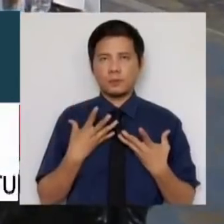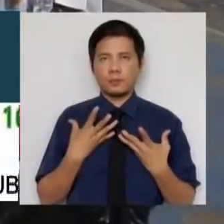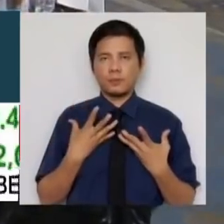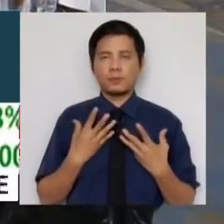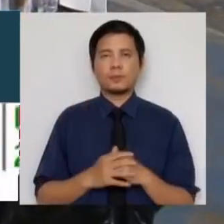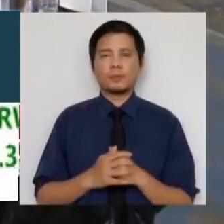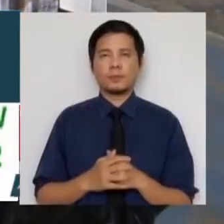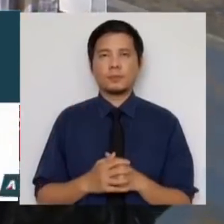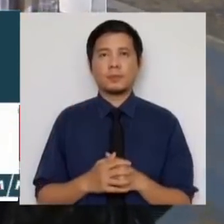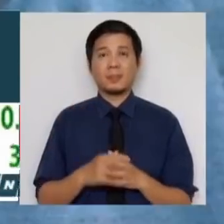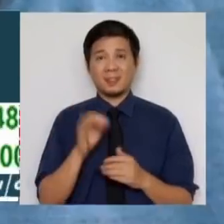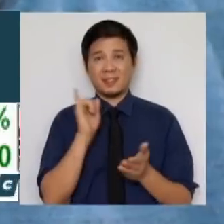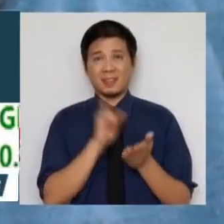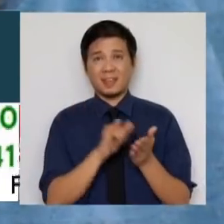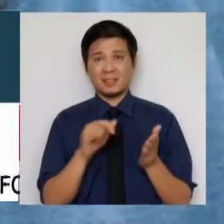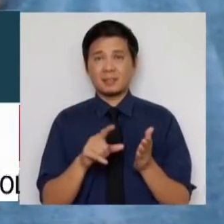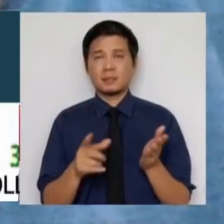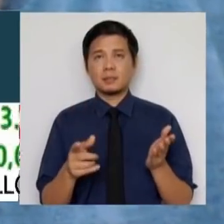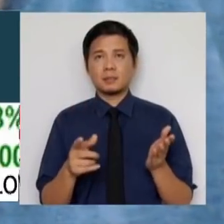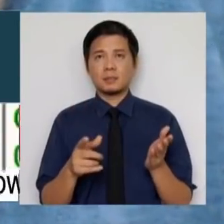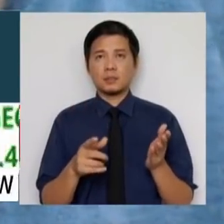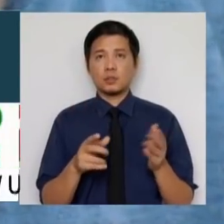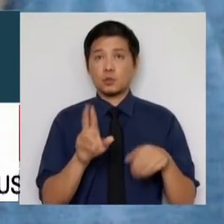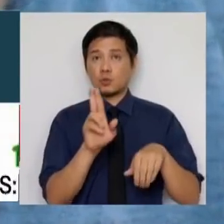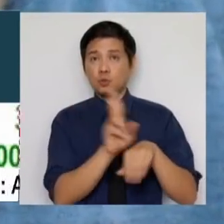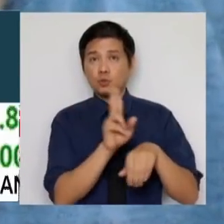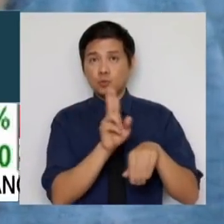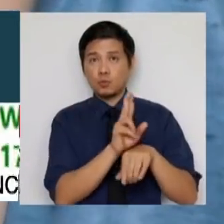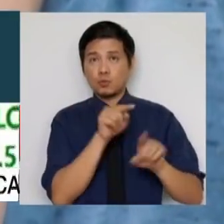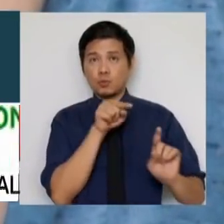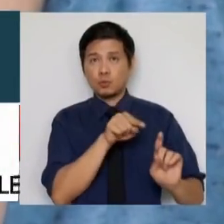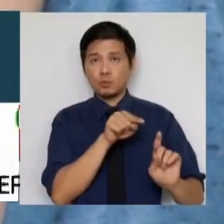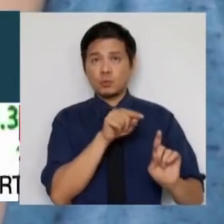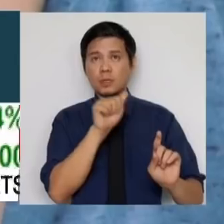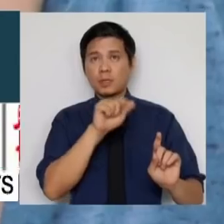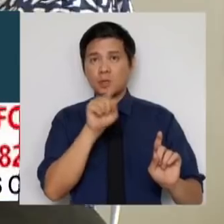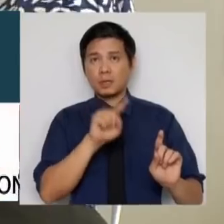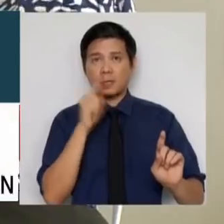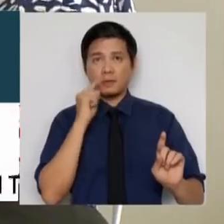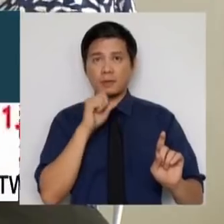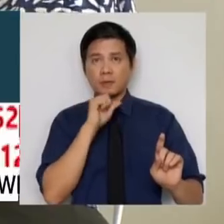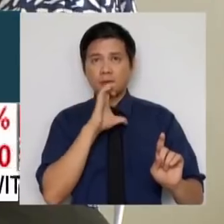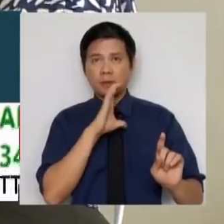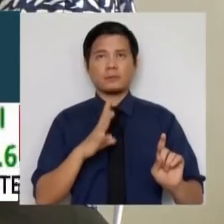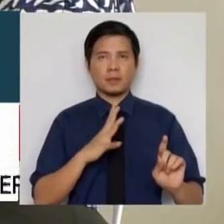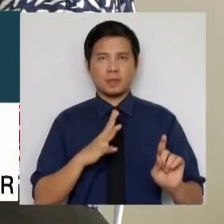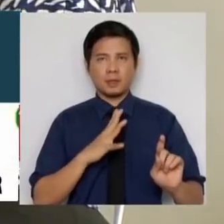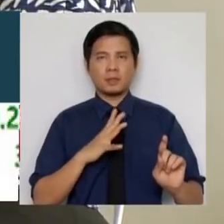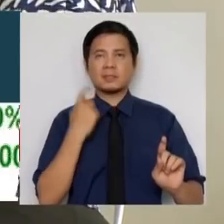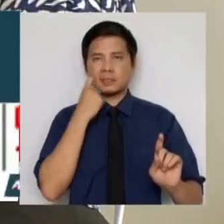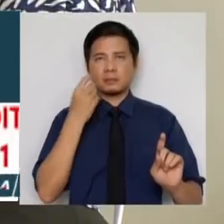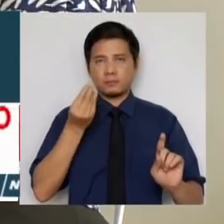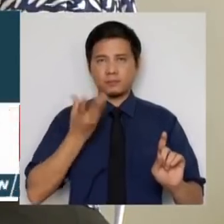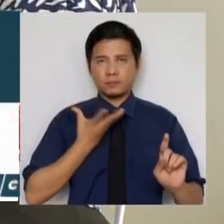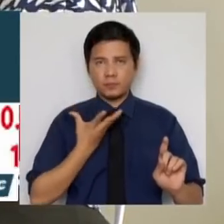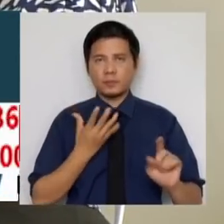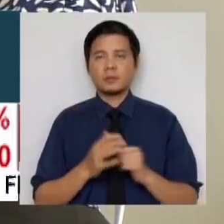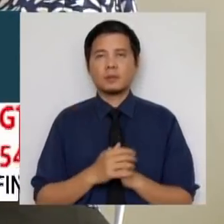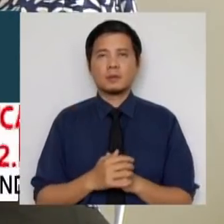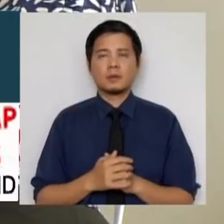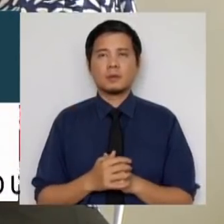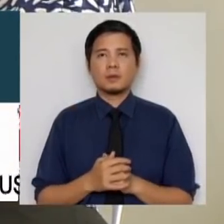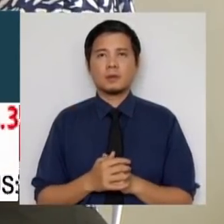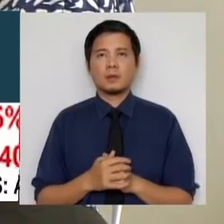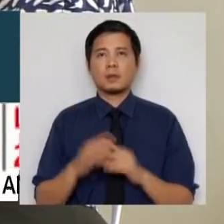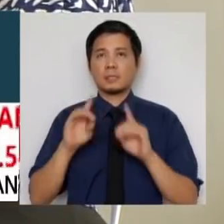allowed for use by senior citizens. However, we were also told that certain guidelines are going to be crafted by the Department